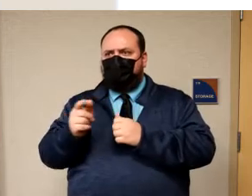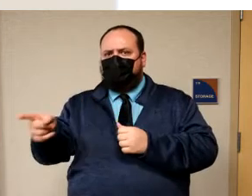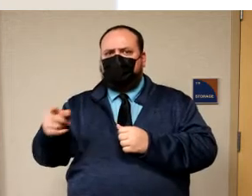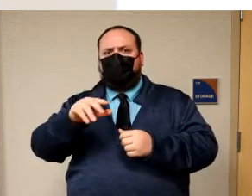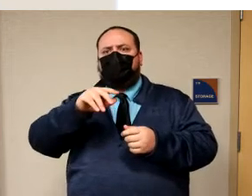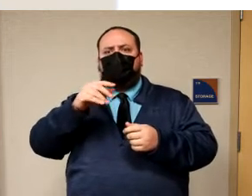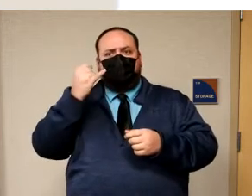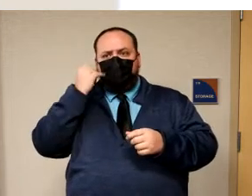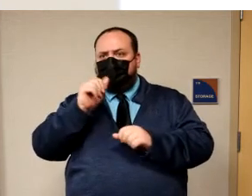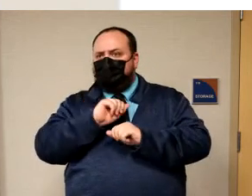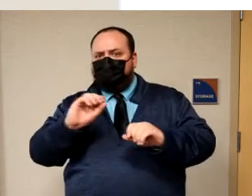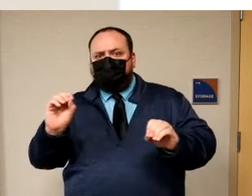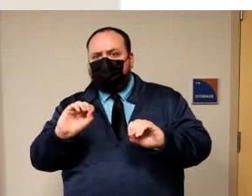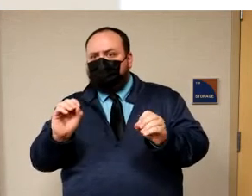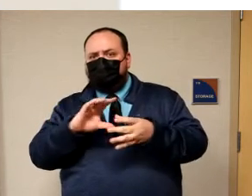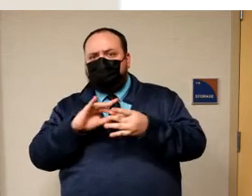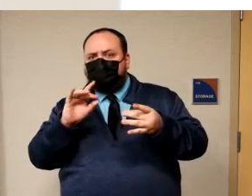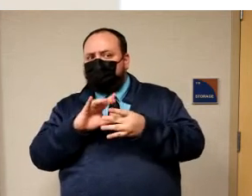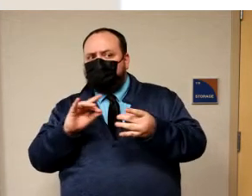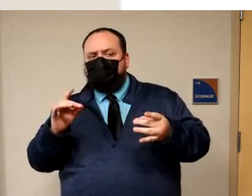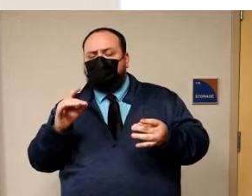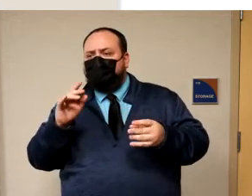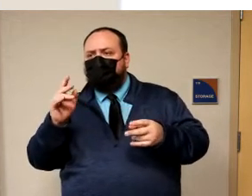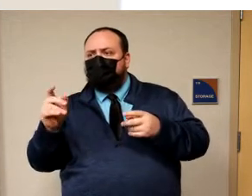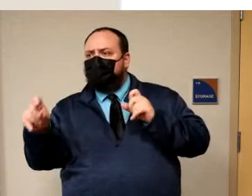submission 2.